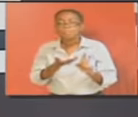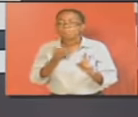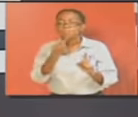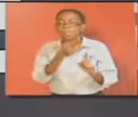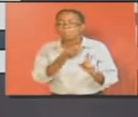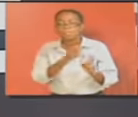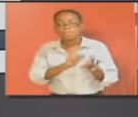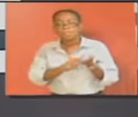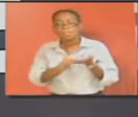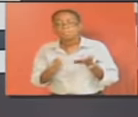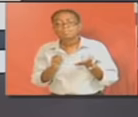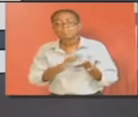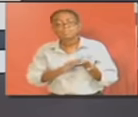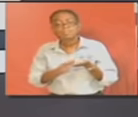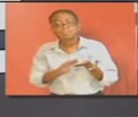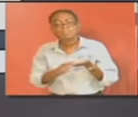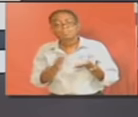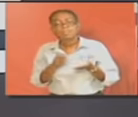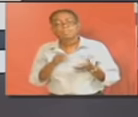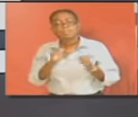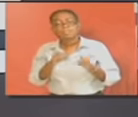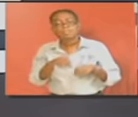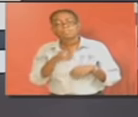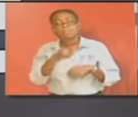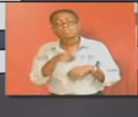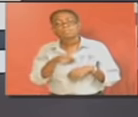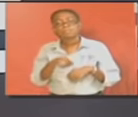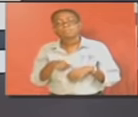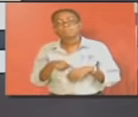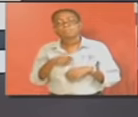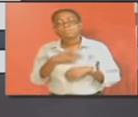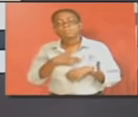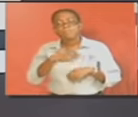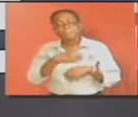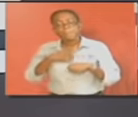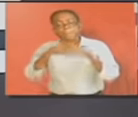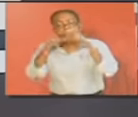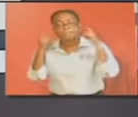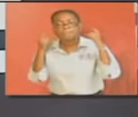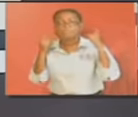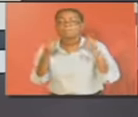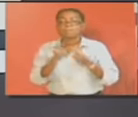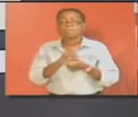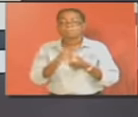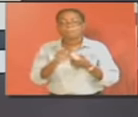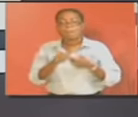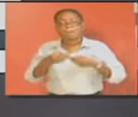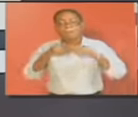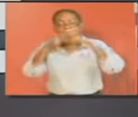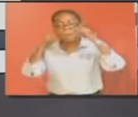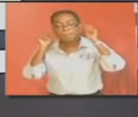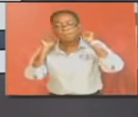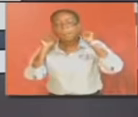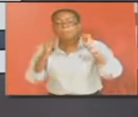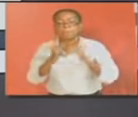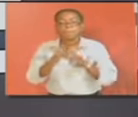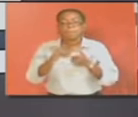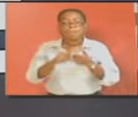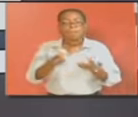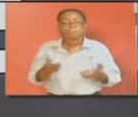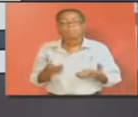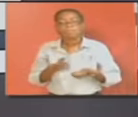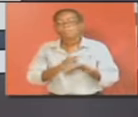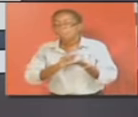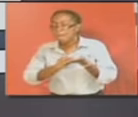up your mask, or can you wear it properly, or can you put on your mask? So that we are using this not in a negative way, but